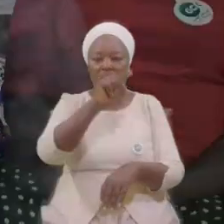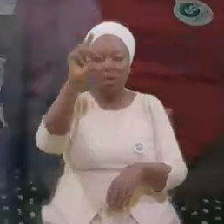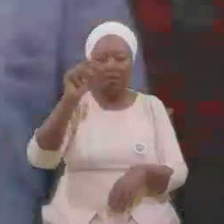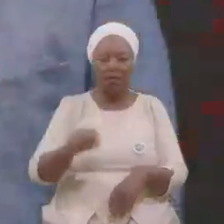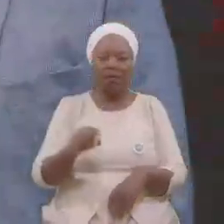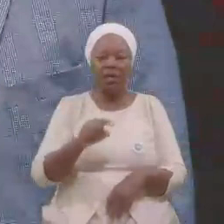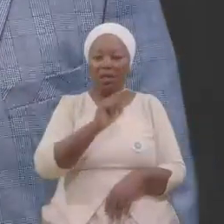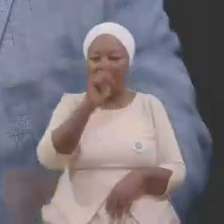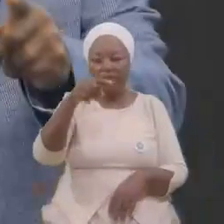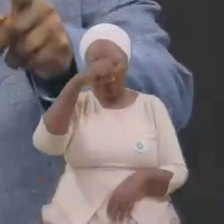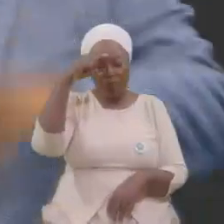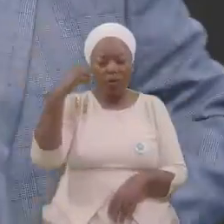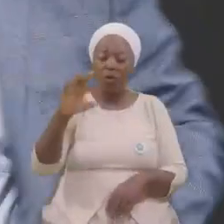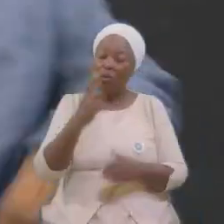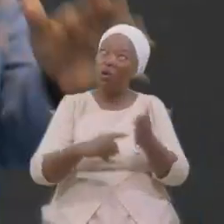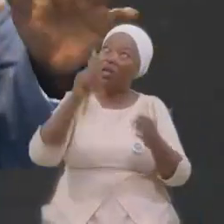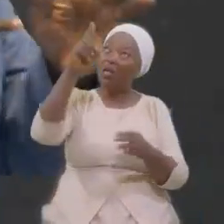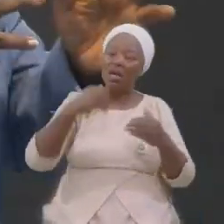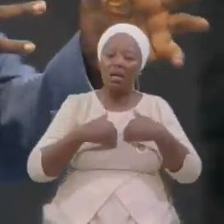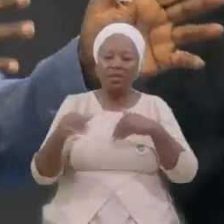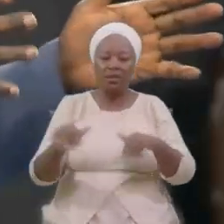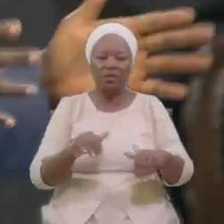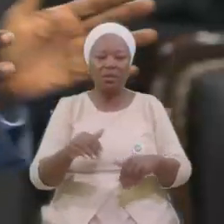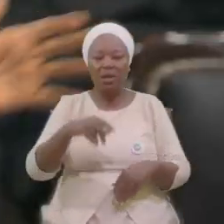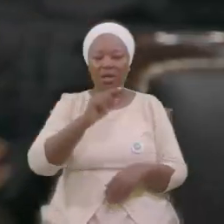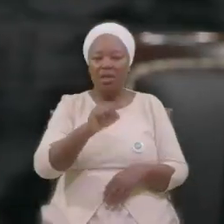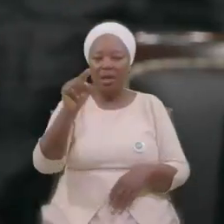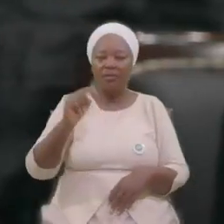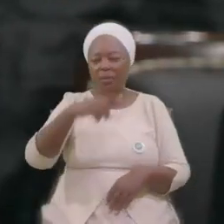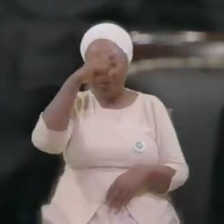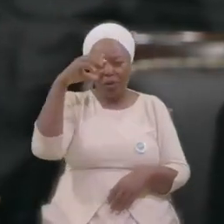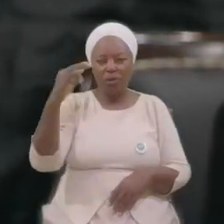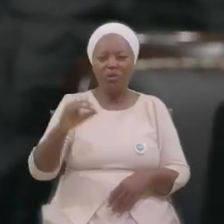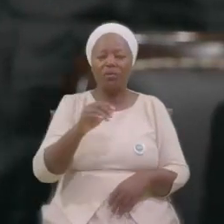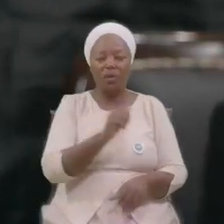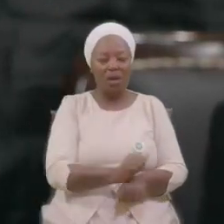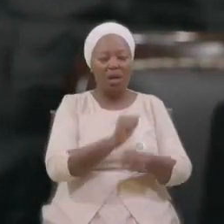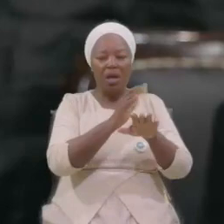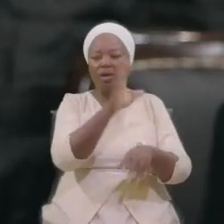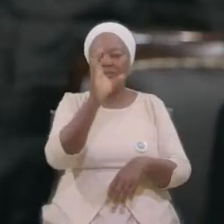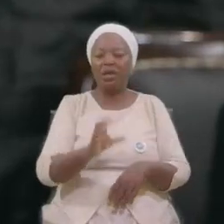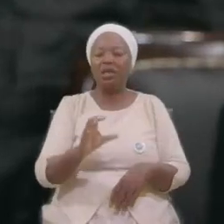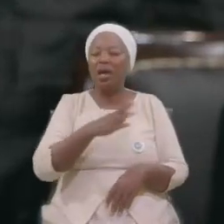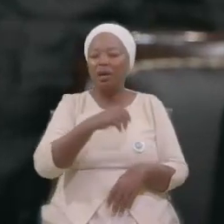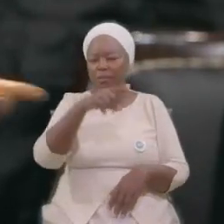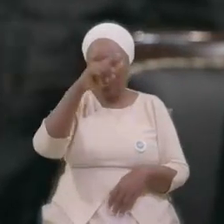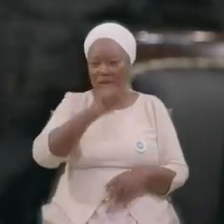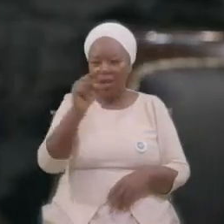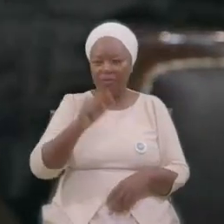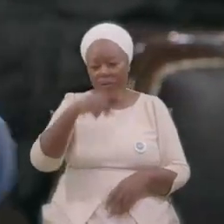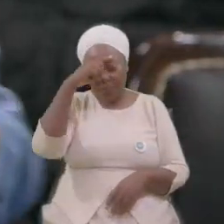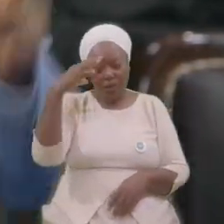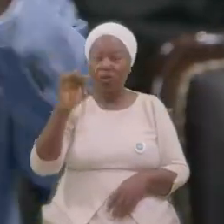because of what he has done, therefore, because of Calvary, therefore, because of his death